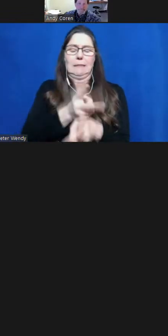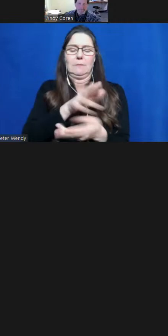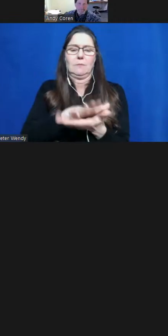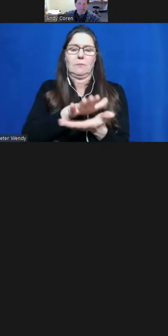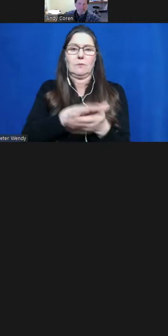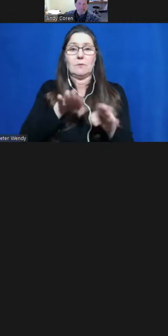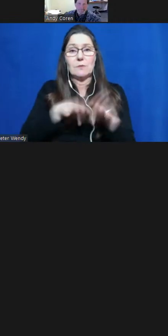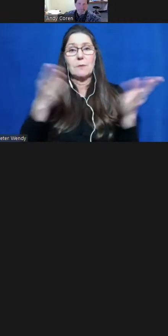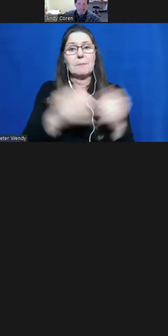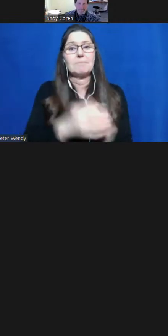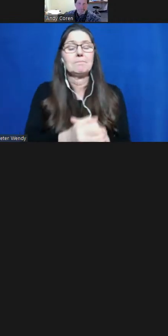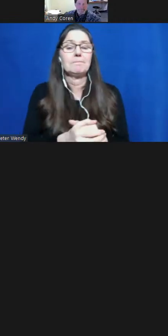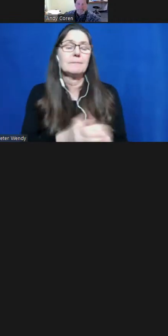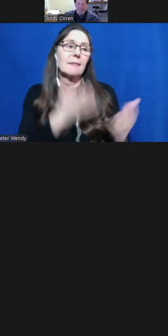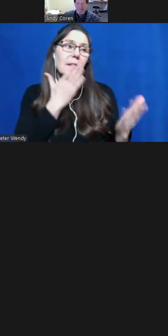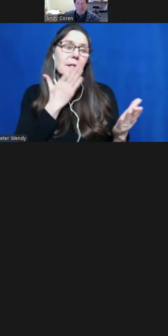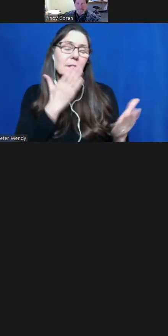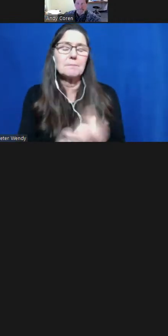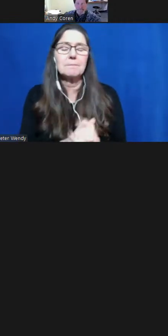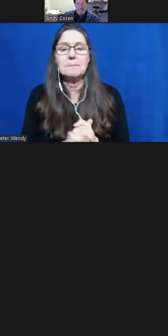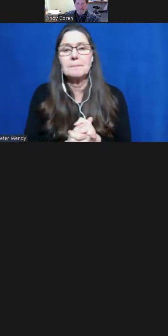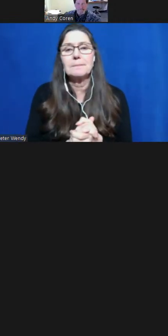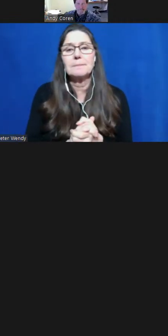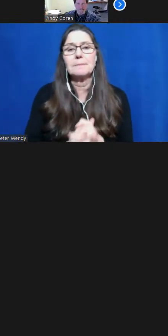Okay, great. Thank you. Mhm.